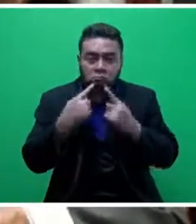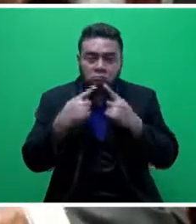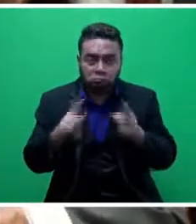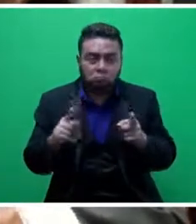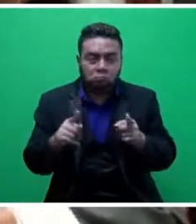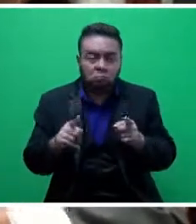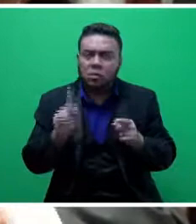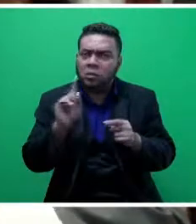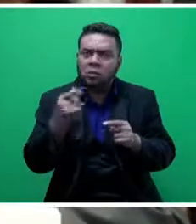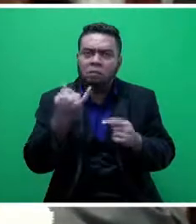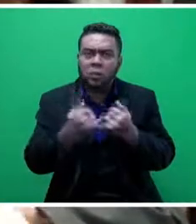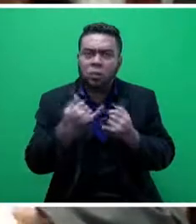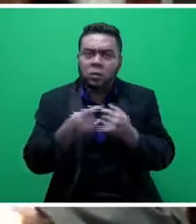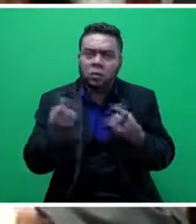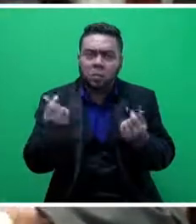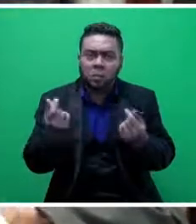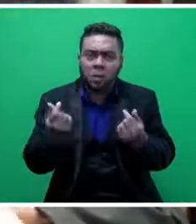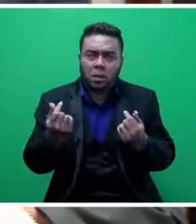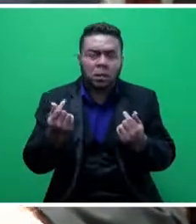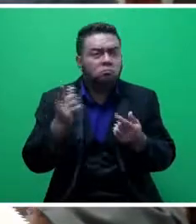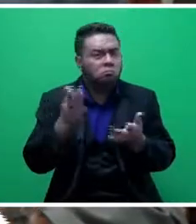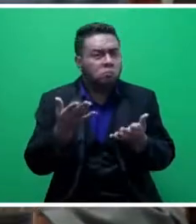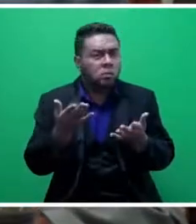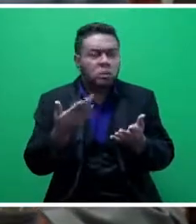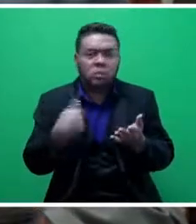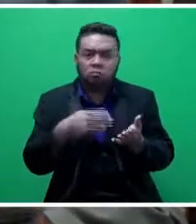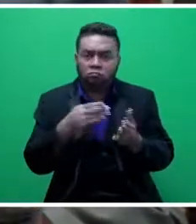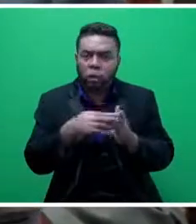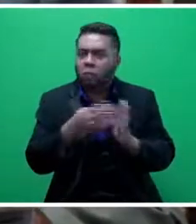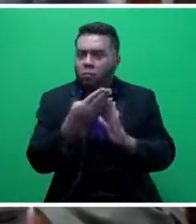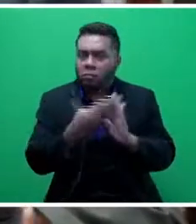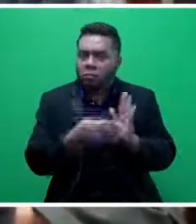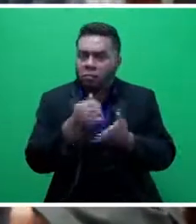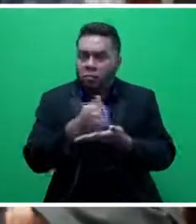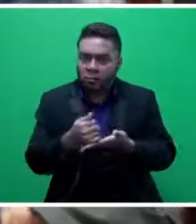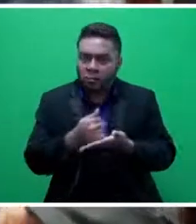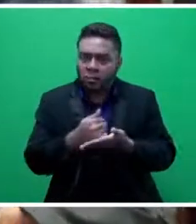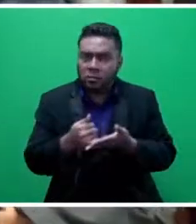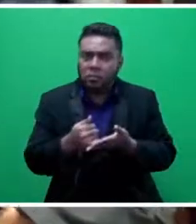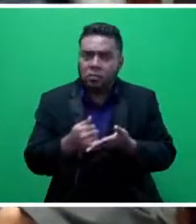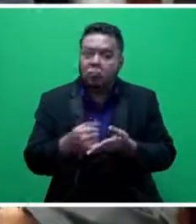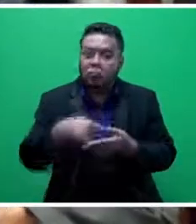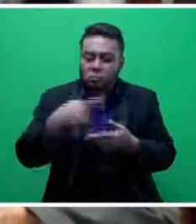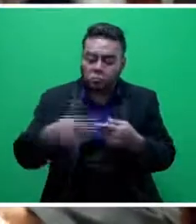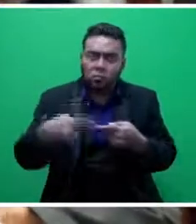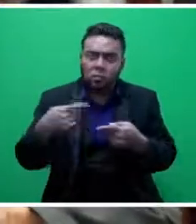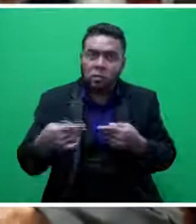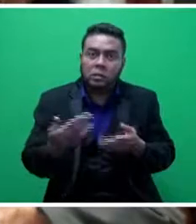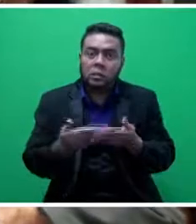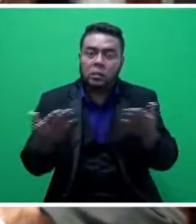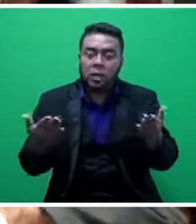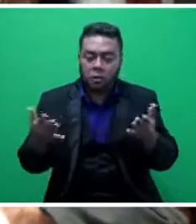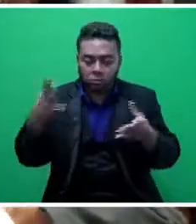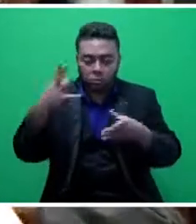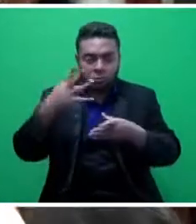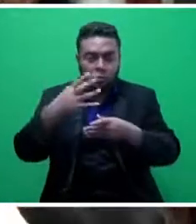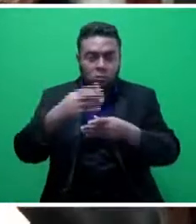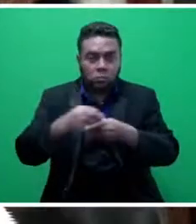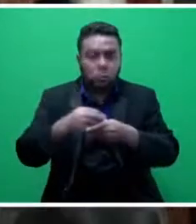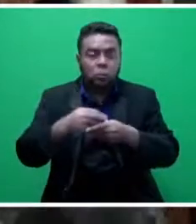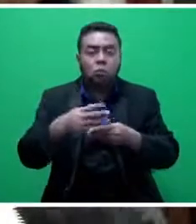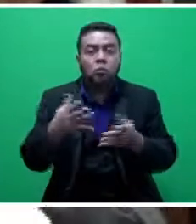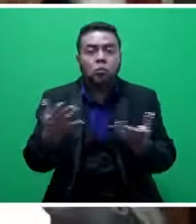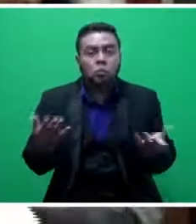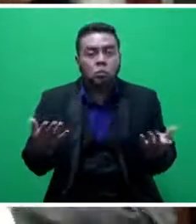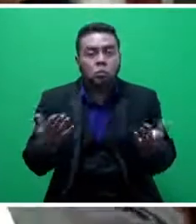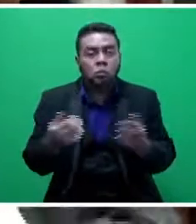is very simple. It's a repeal of the entire Act, so the bill goes, so the Act actually goes, so it's now completely repealed to abolish